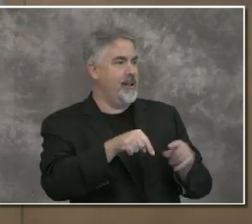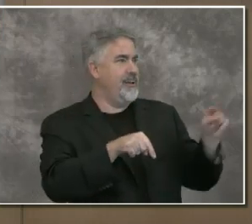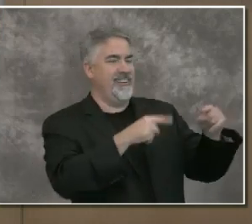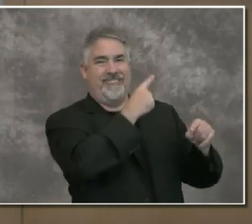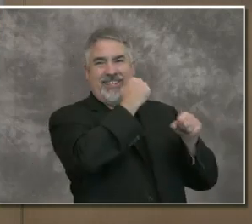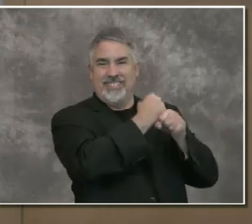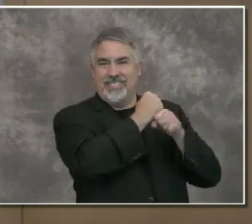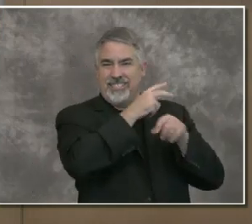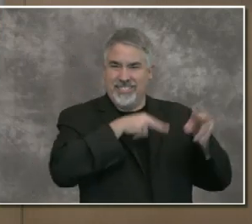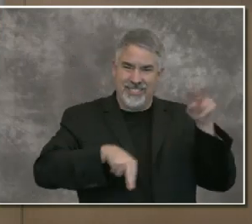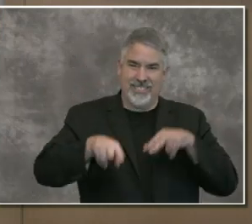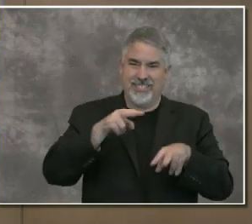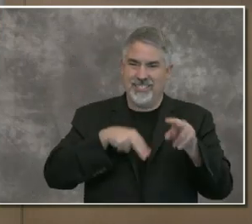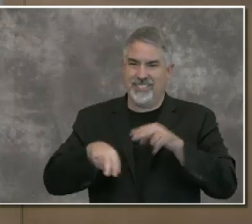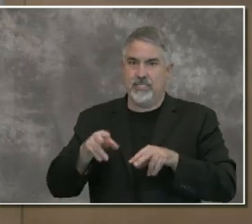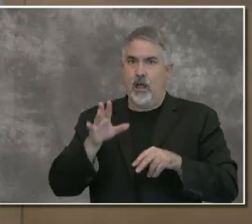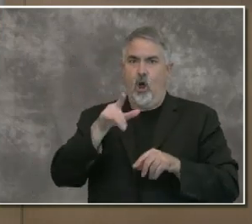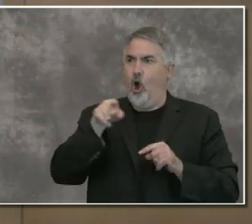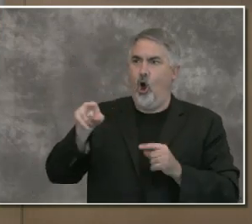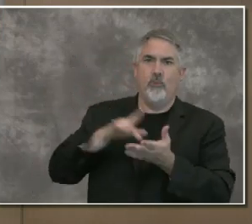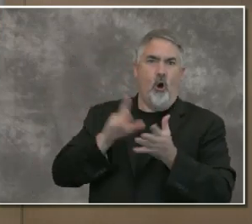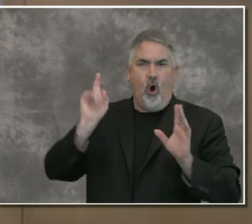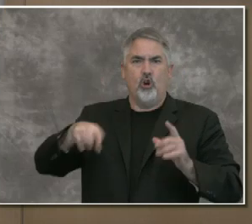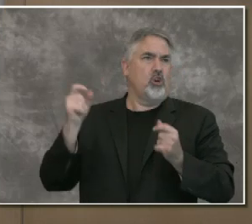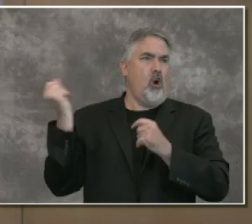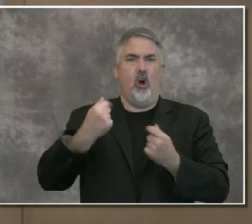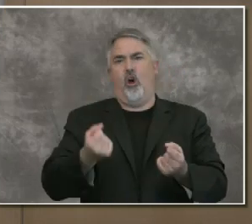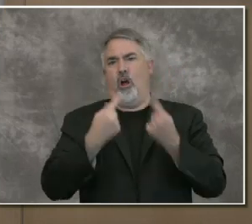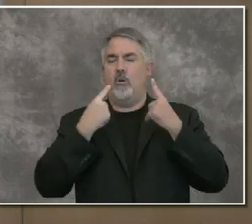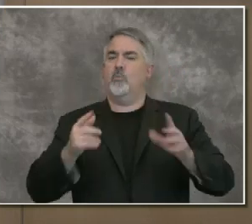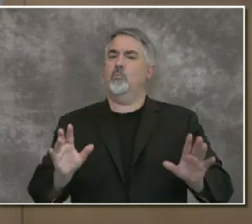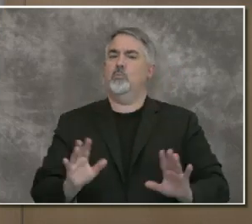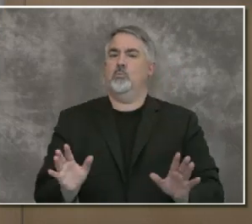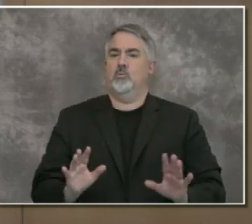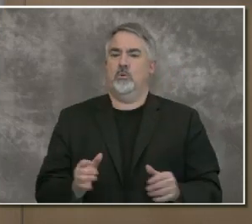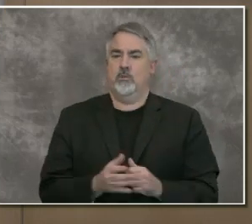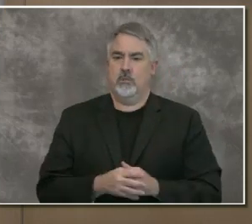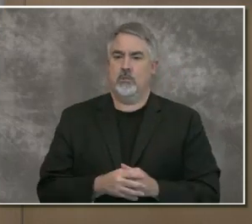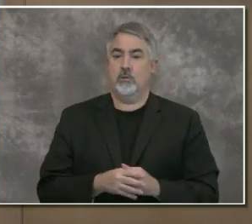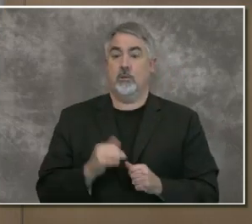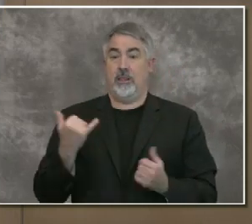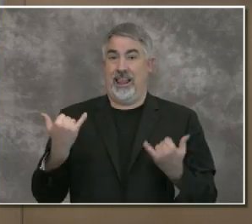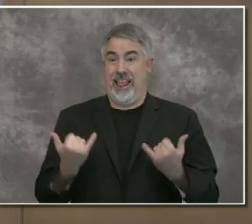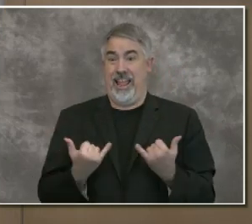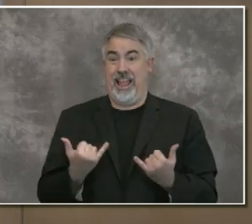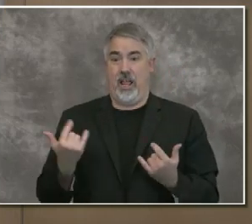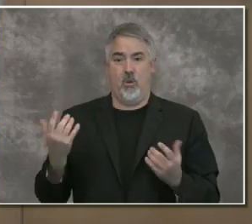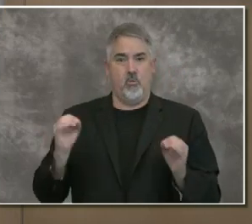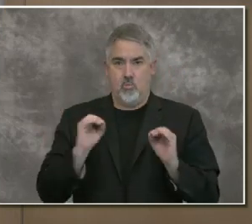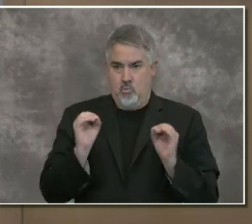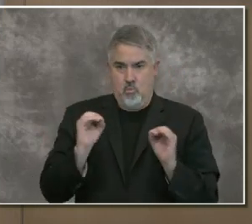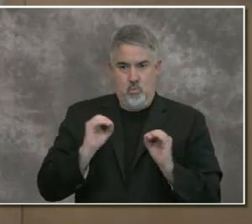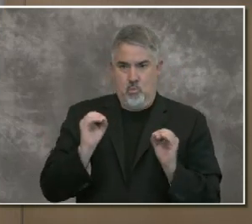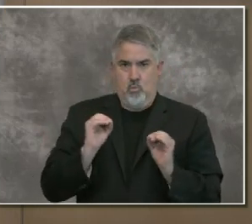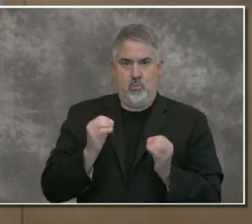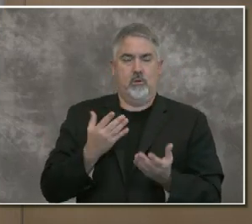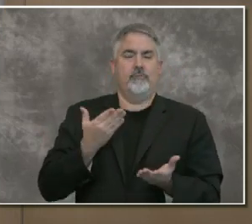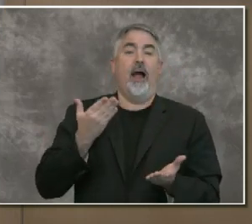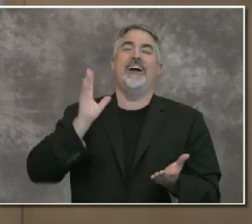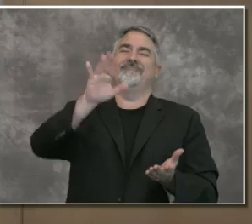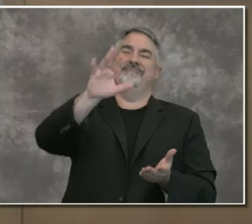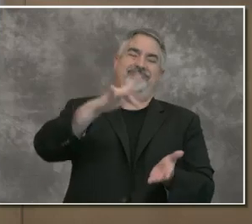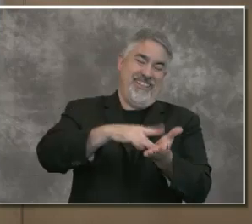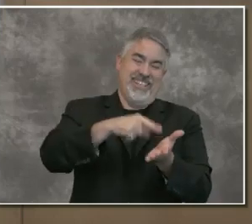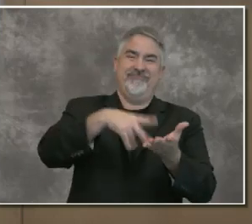being used in patients. I can tell you that at this time there is no evidence of any specific drug that has specific efficacy